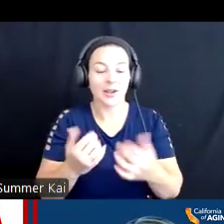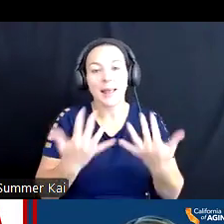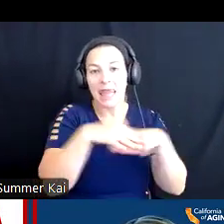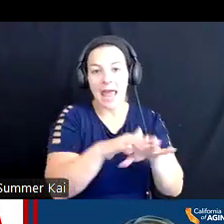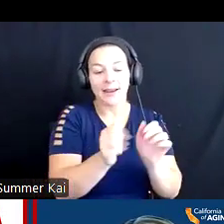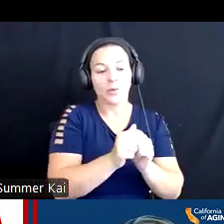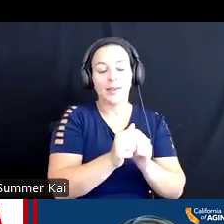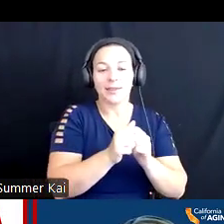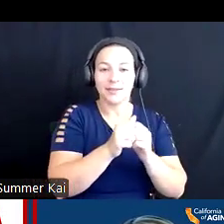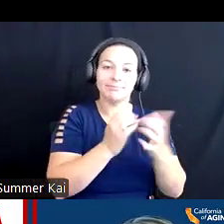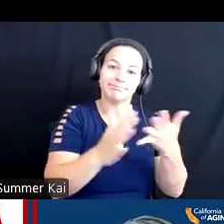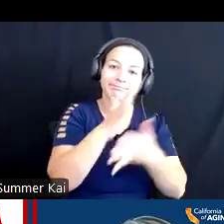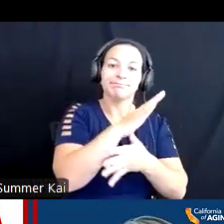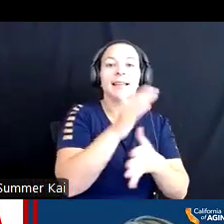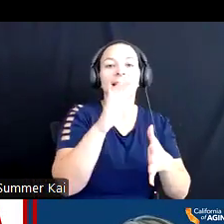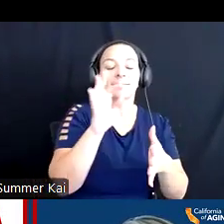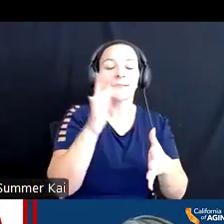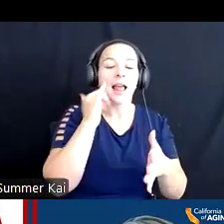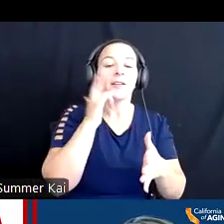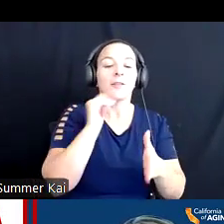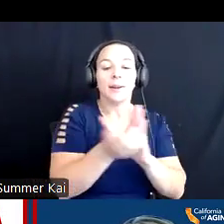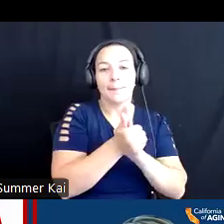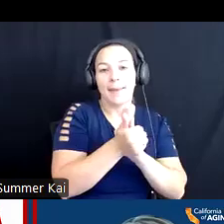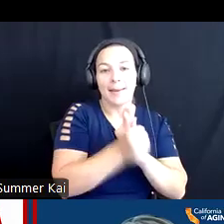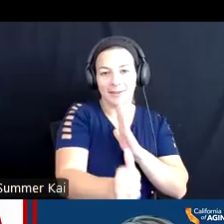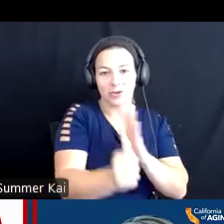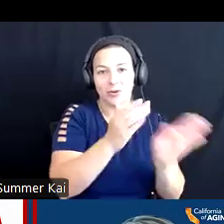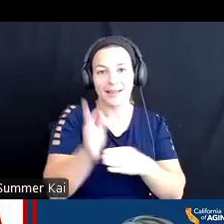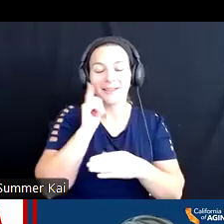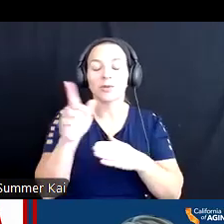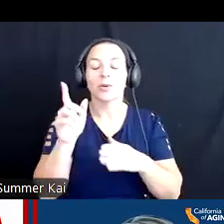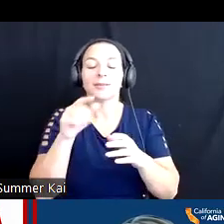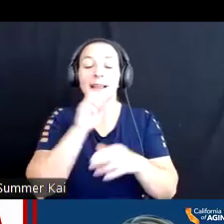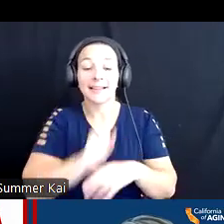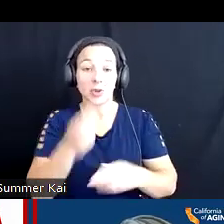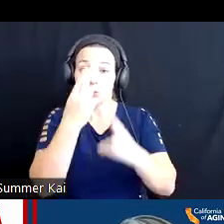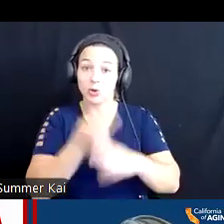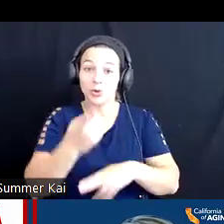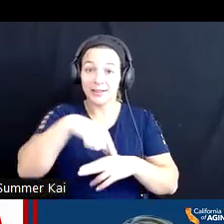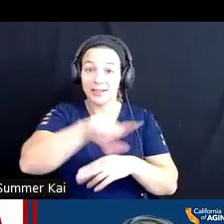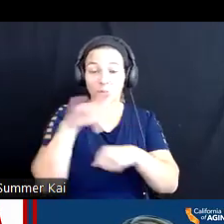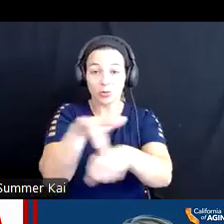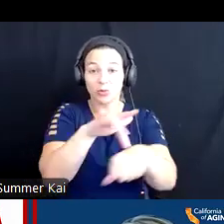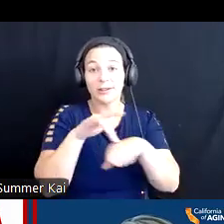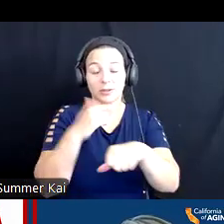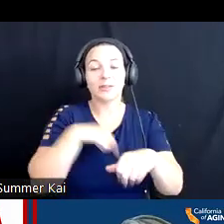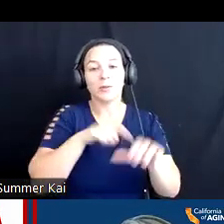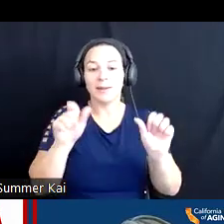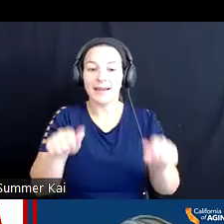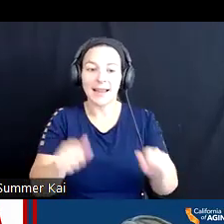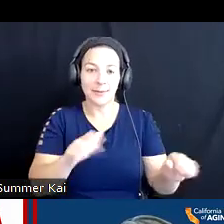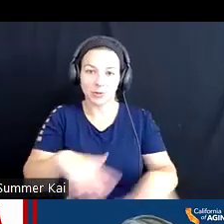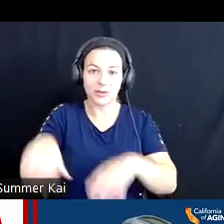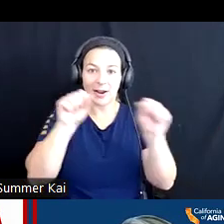of the Master Plan for Aging. So it's with these resources that we have been able to undertake today's work. We